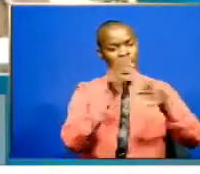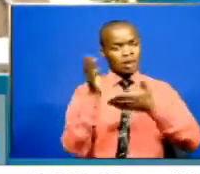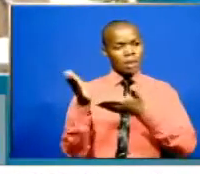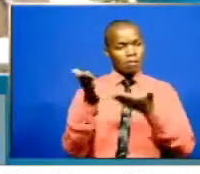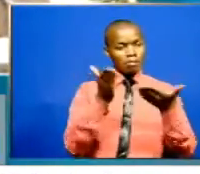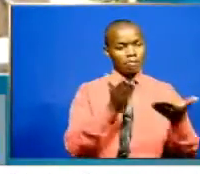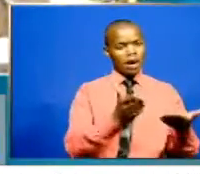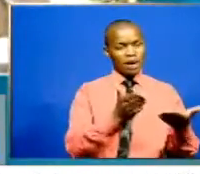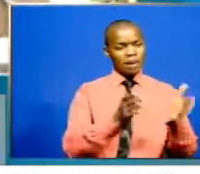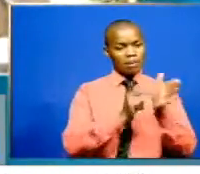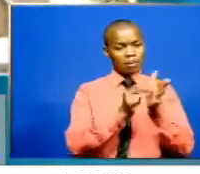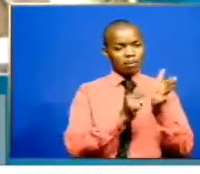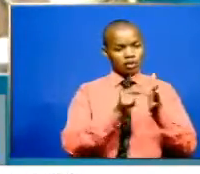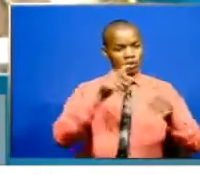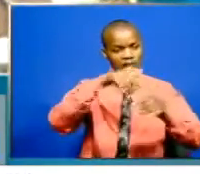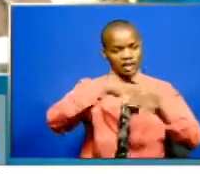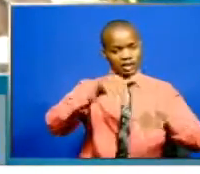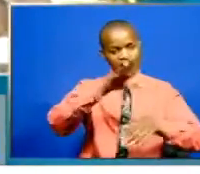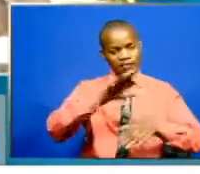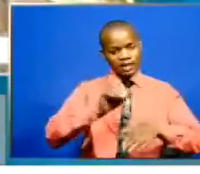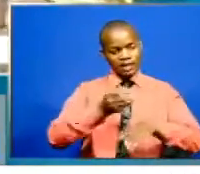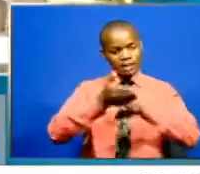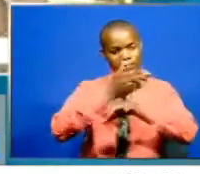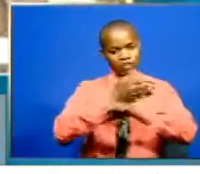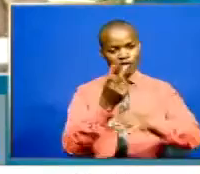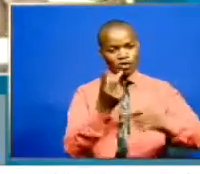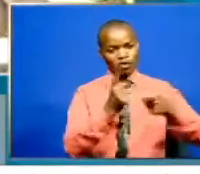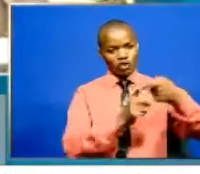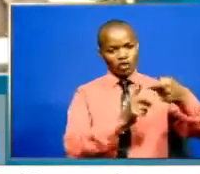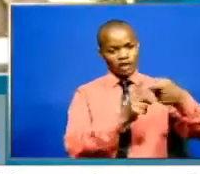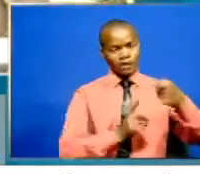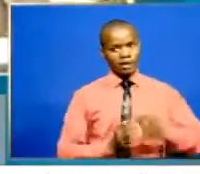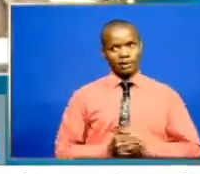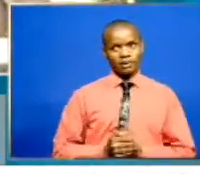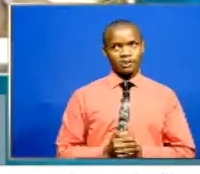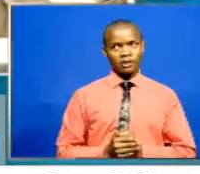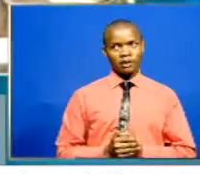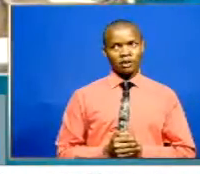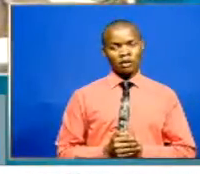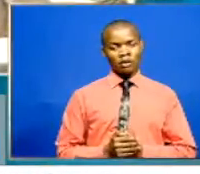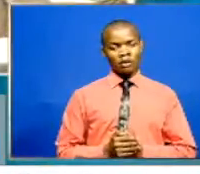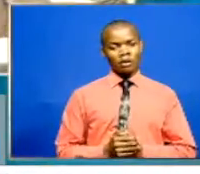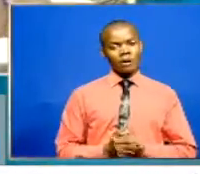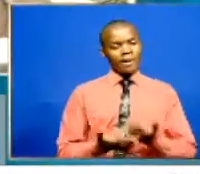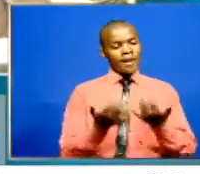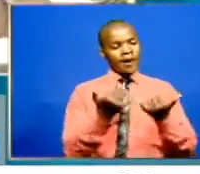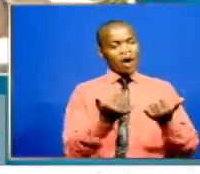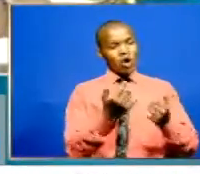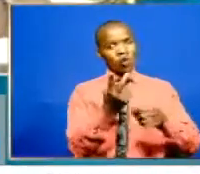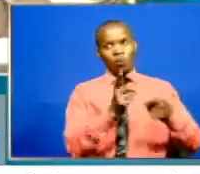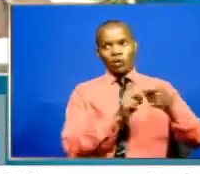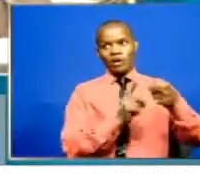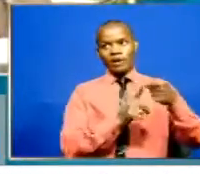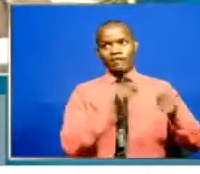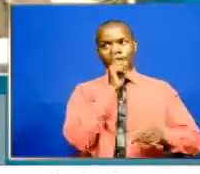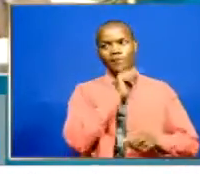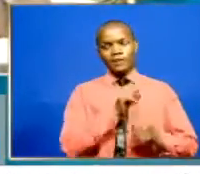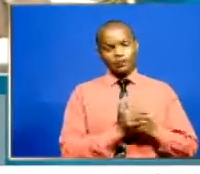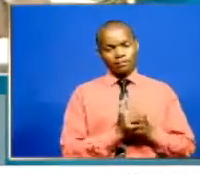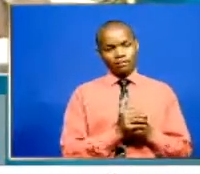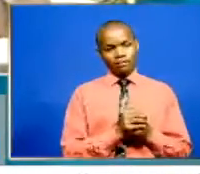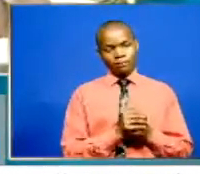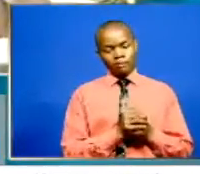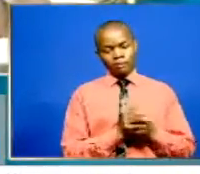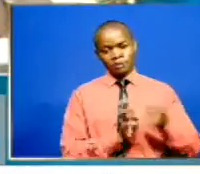was exactly almost 2 years ago. Yeah. And now we are it's 2 years down the line. Yeah. Have we experienced